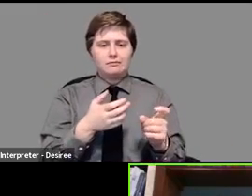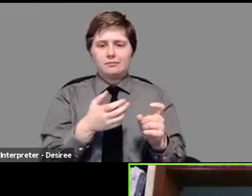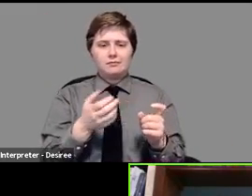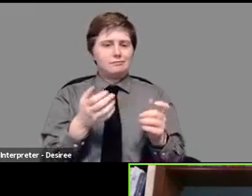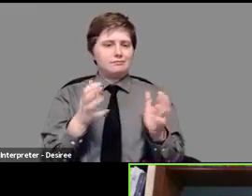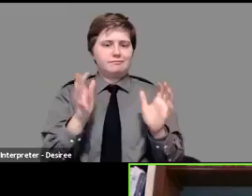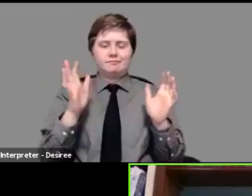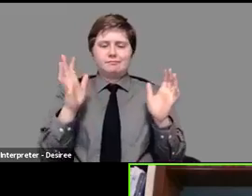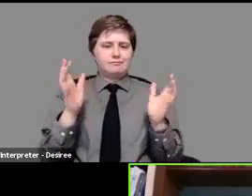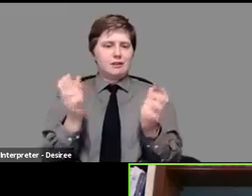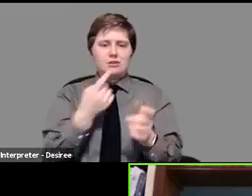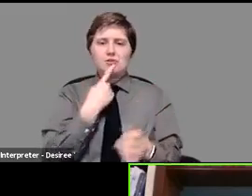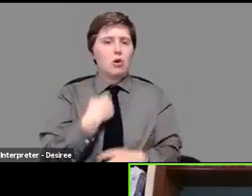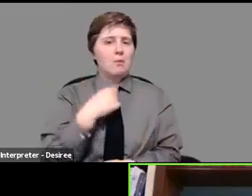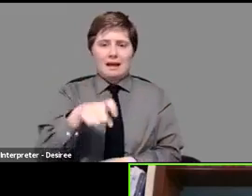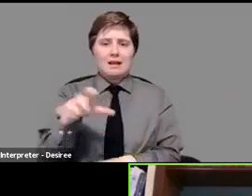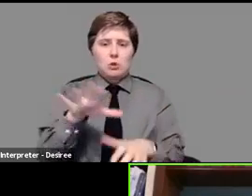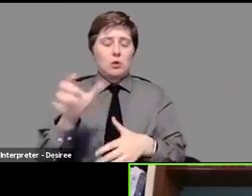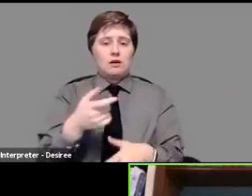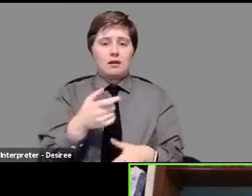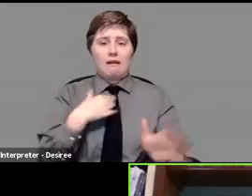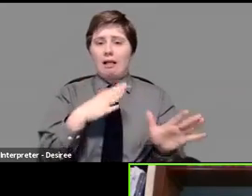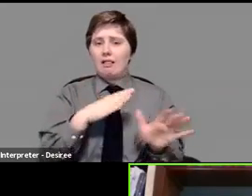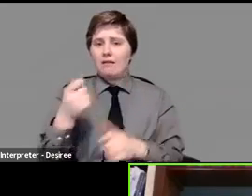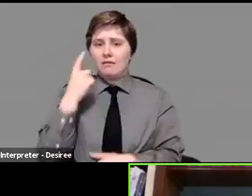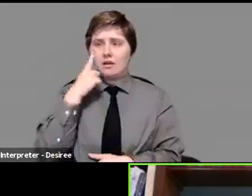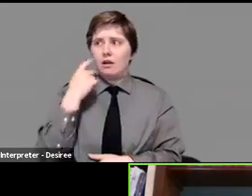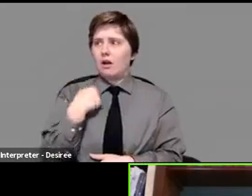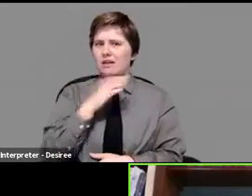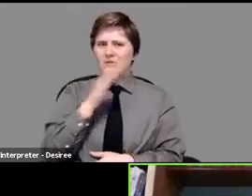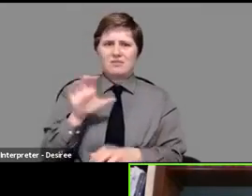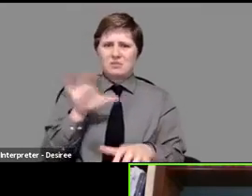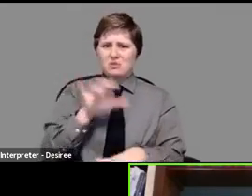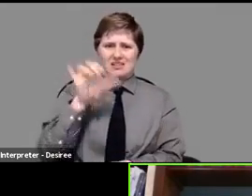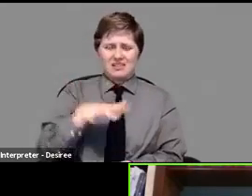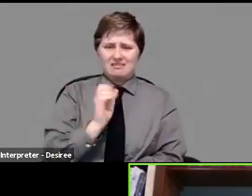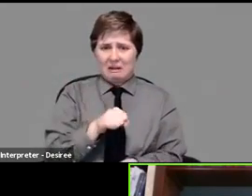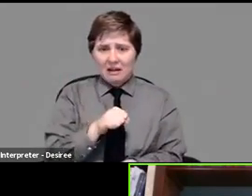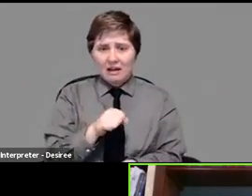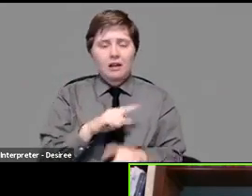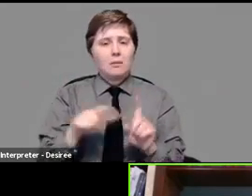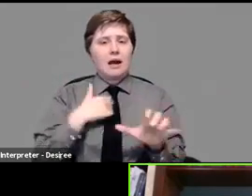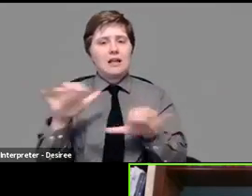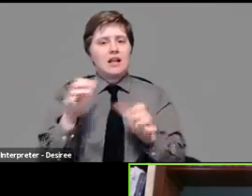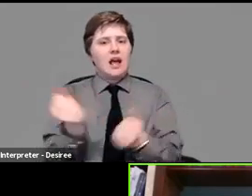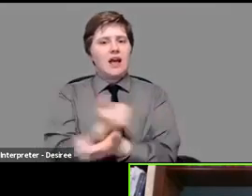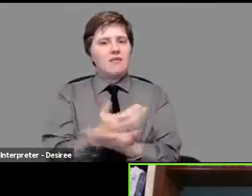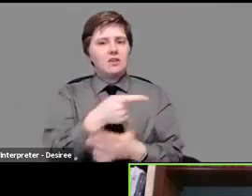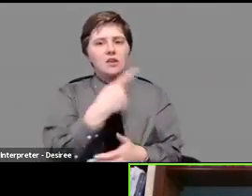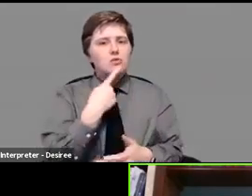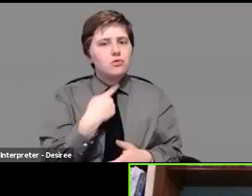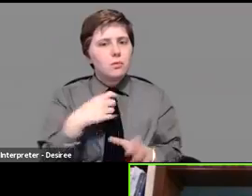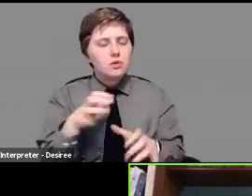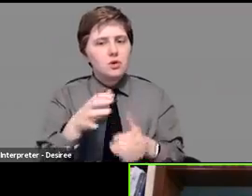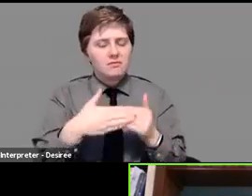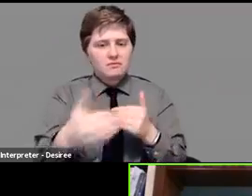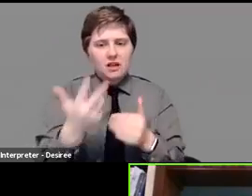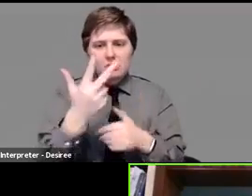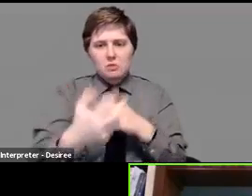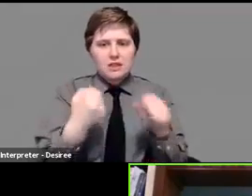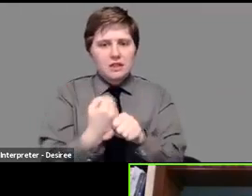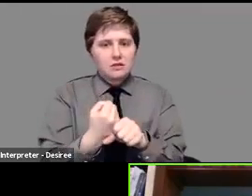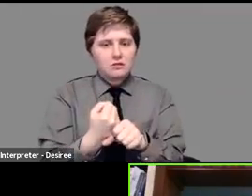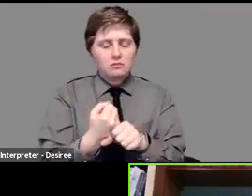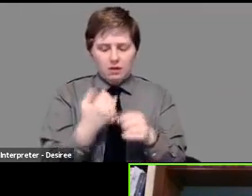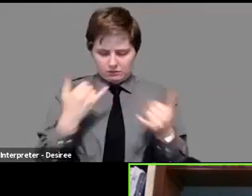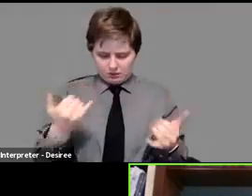He basically told me what I need to do, and I walked out of there thinking I'd never do it. He said, but I did everything he told me to do over the next 3 years.